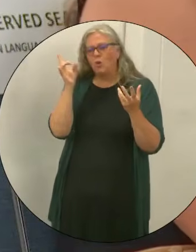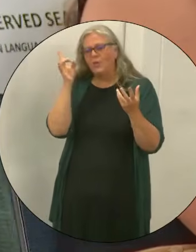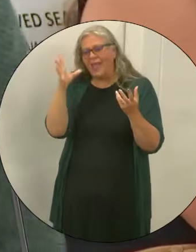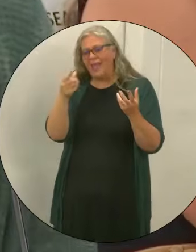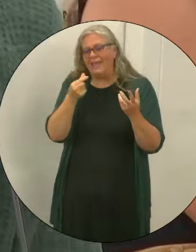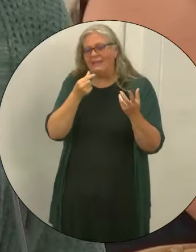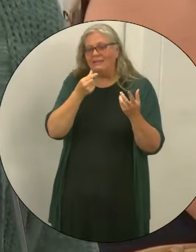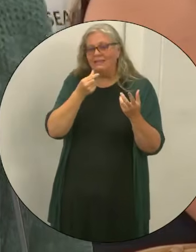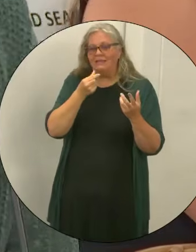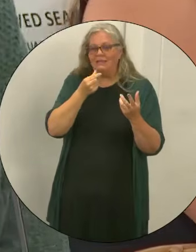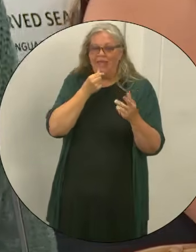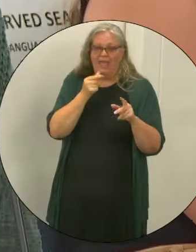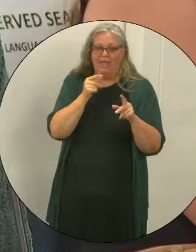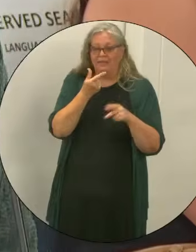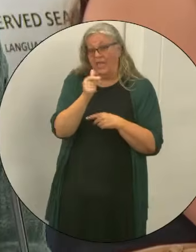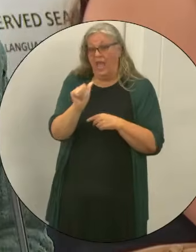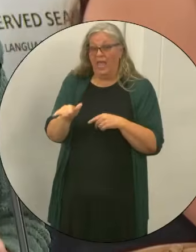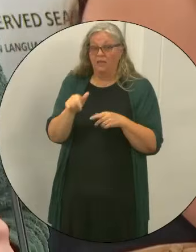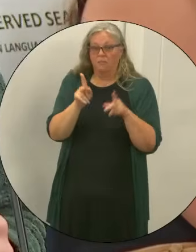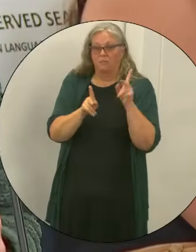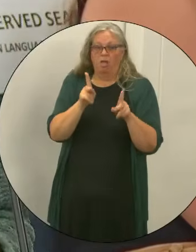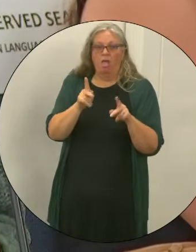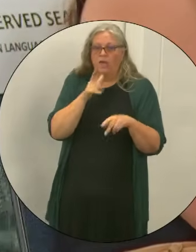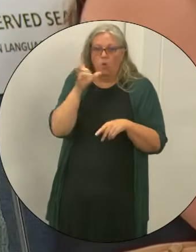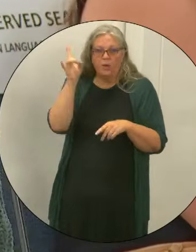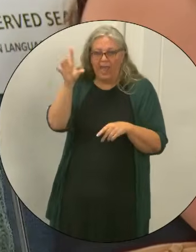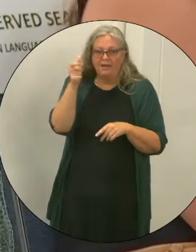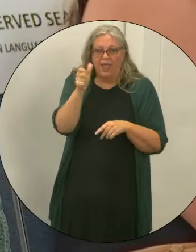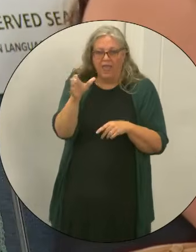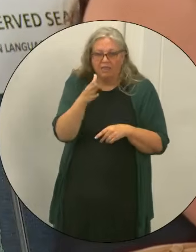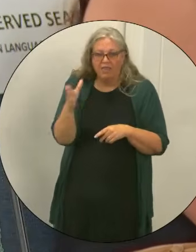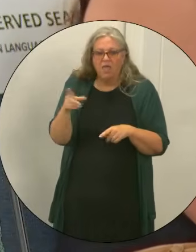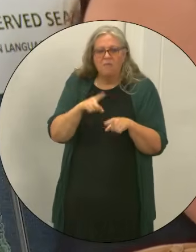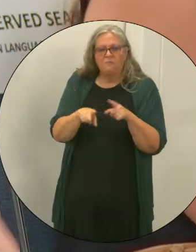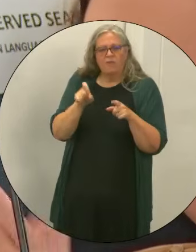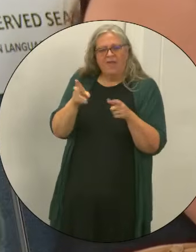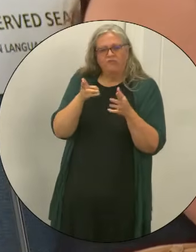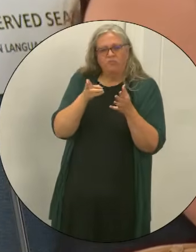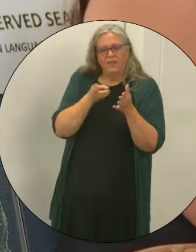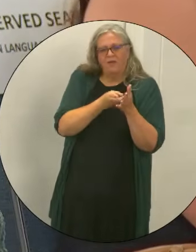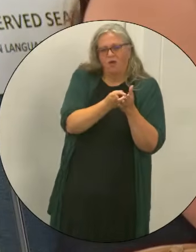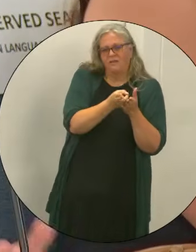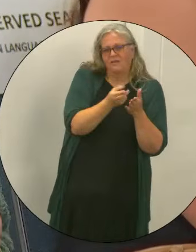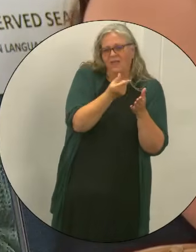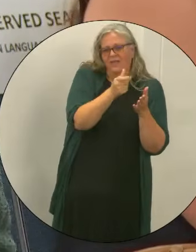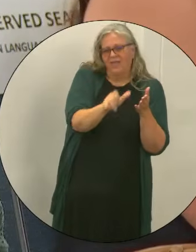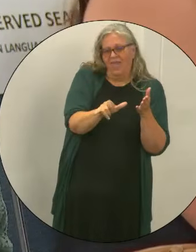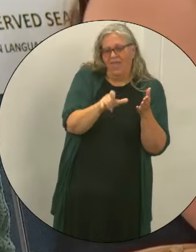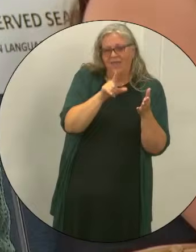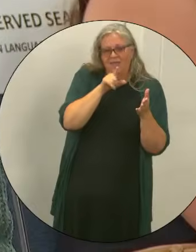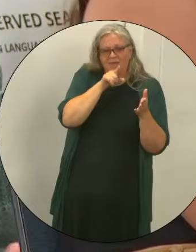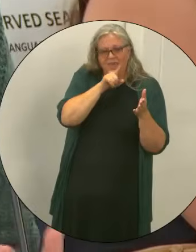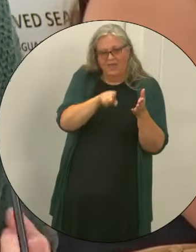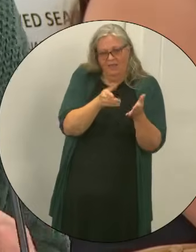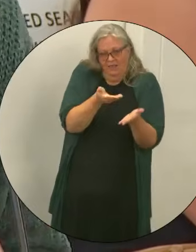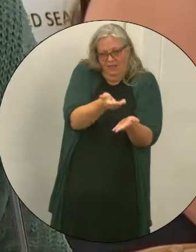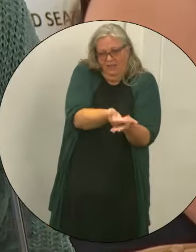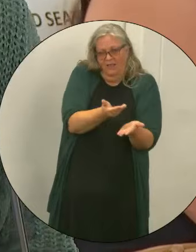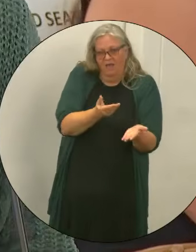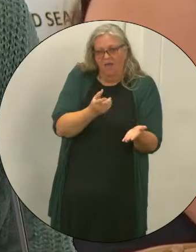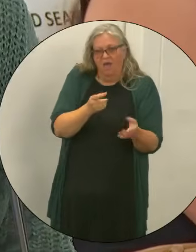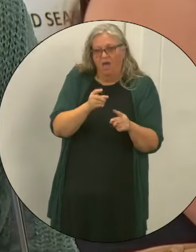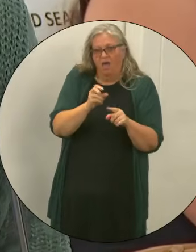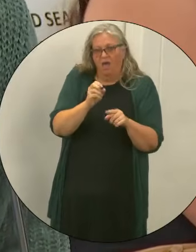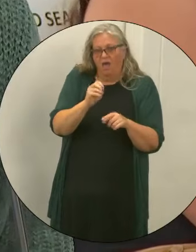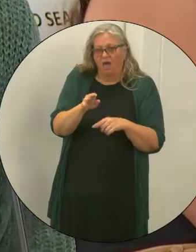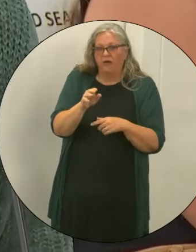people. I have no hate for anything. But we have to be honest. Gay is just a symptom of childhood abuse